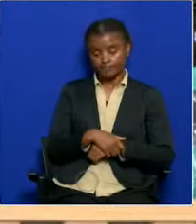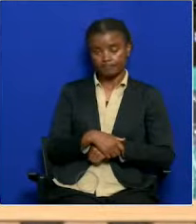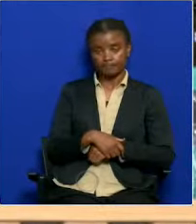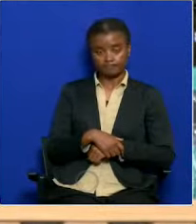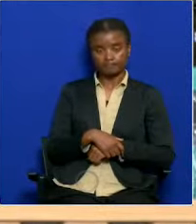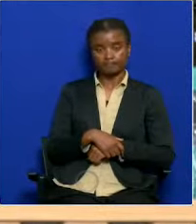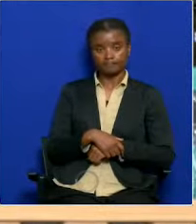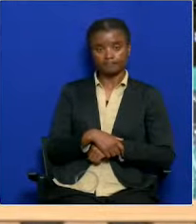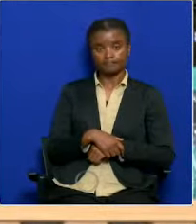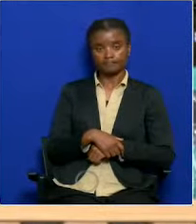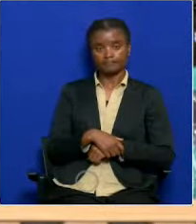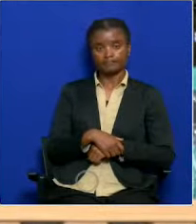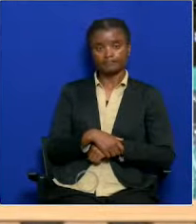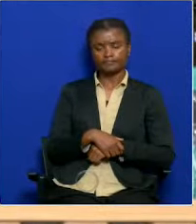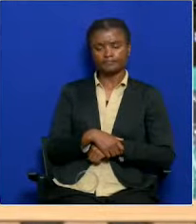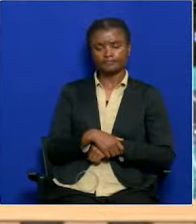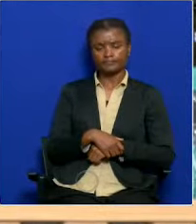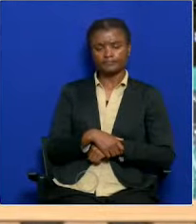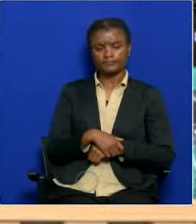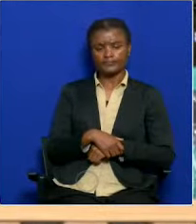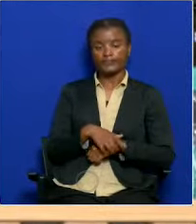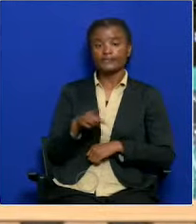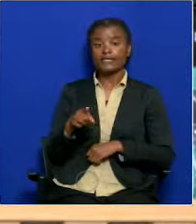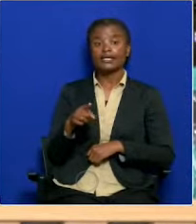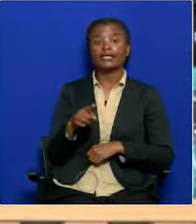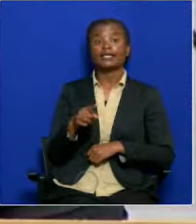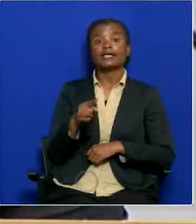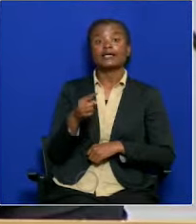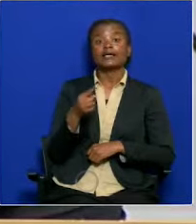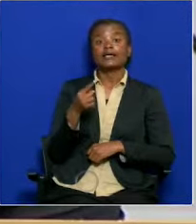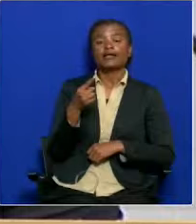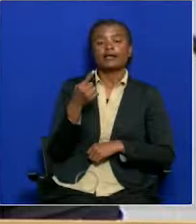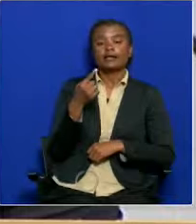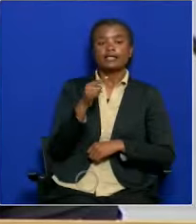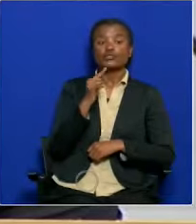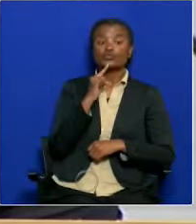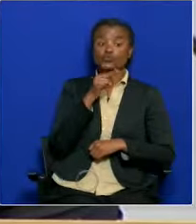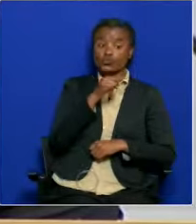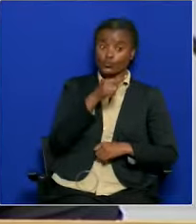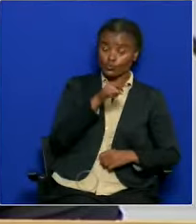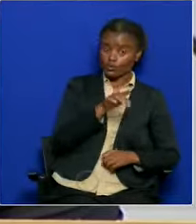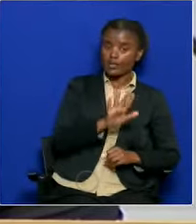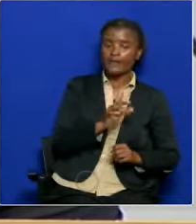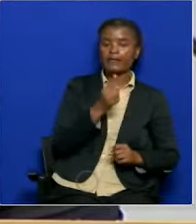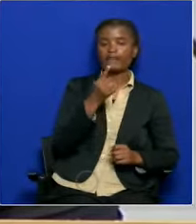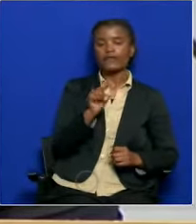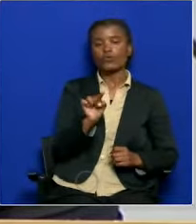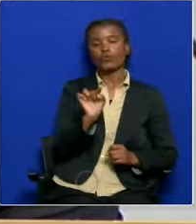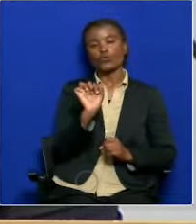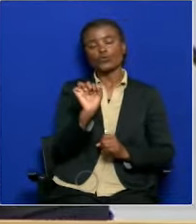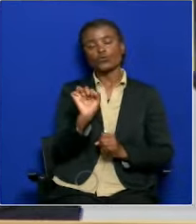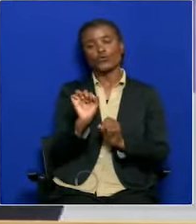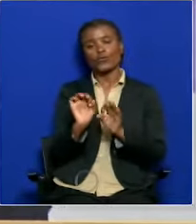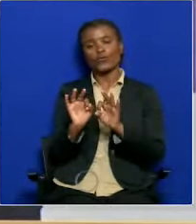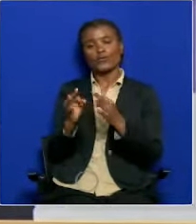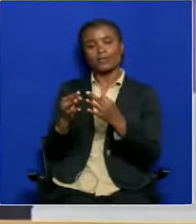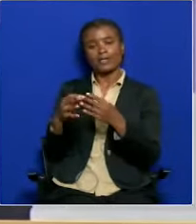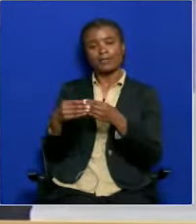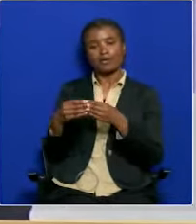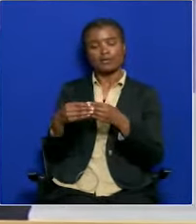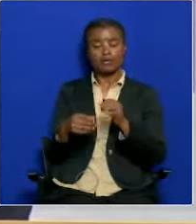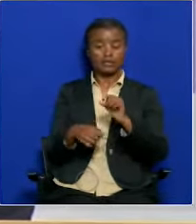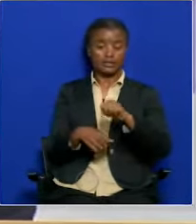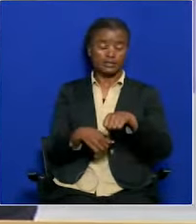It's not directly to you, but it is to your family member. Yes. Yes. General, I'm merely